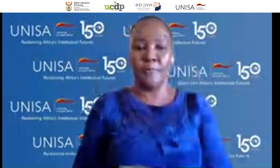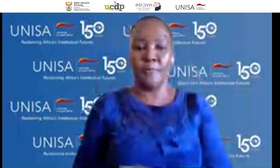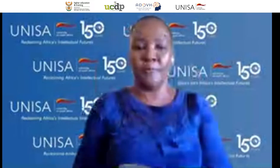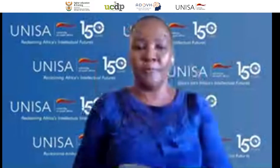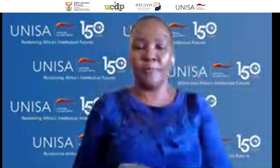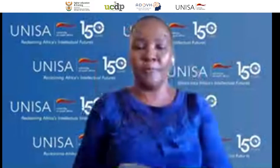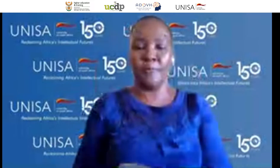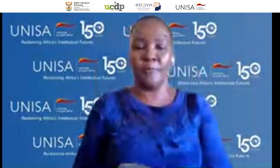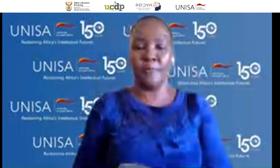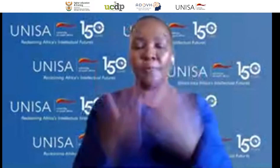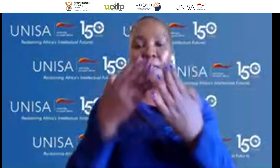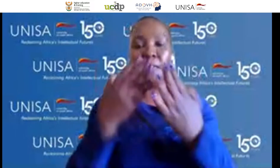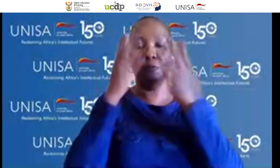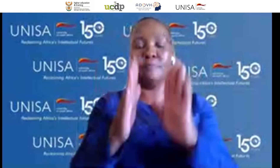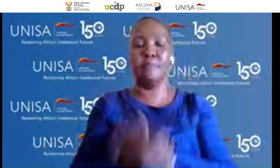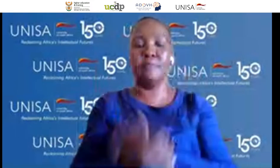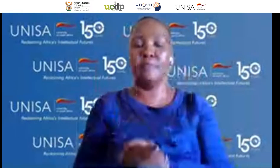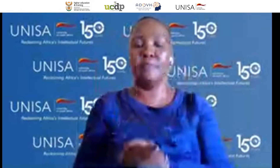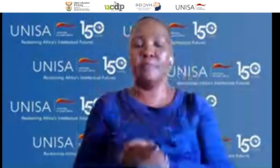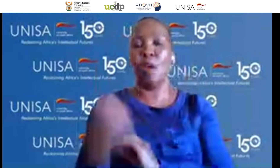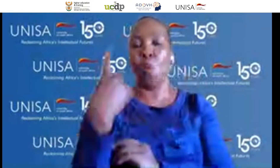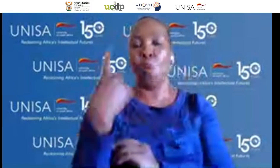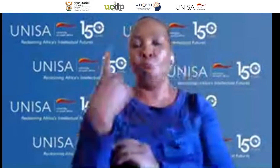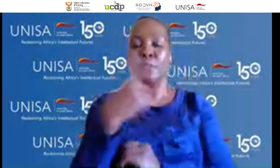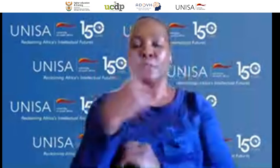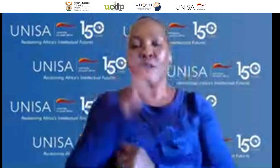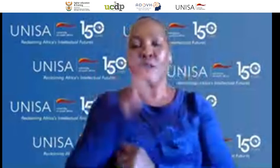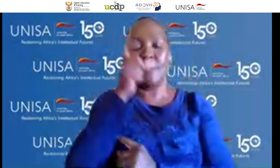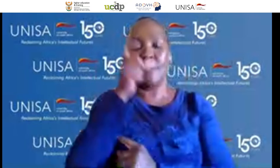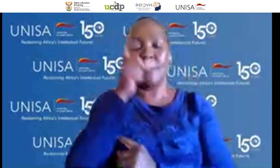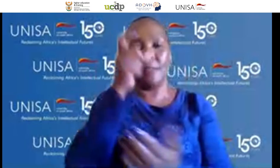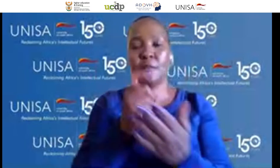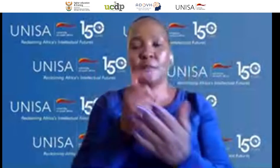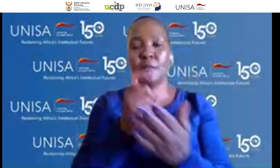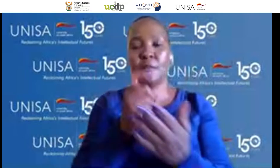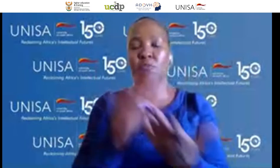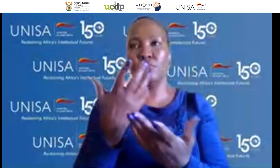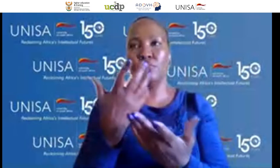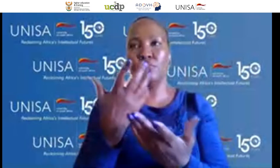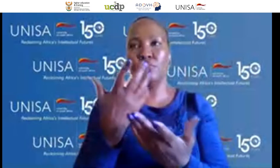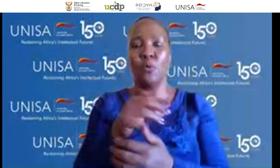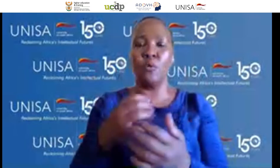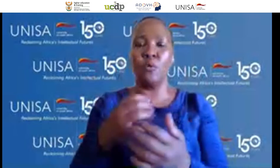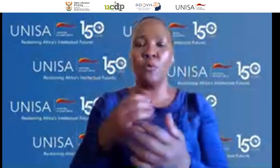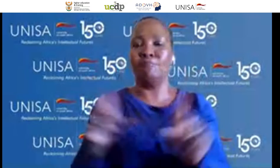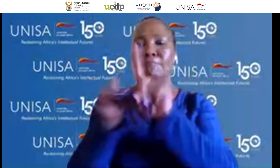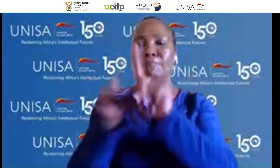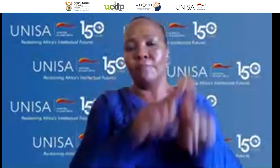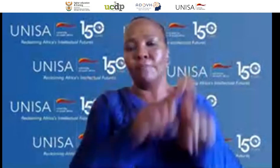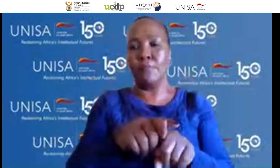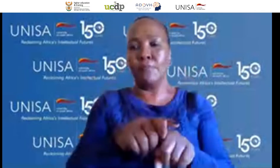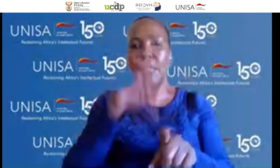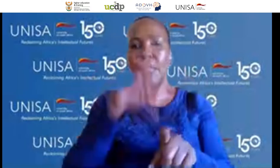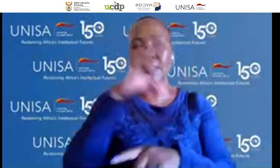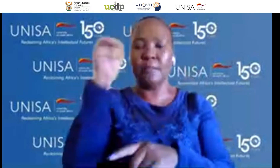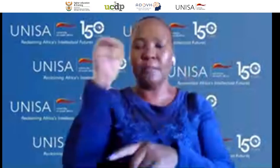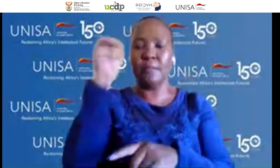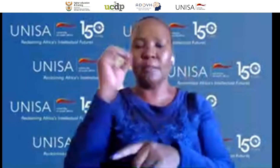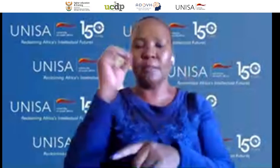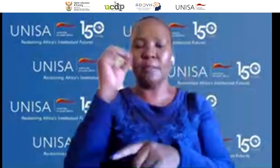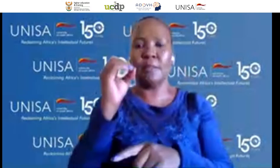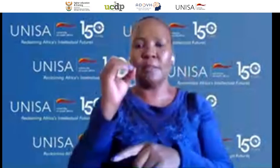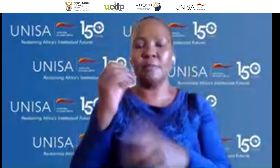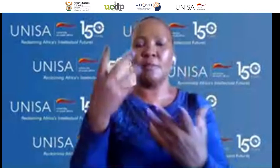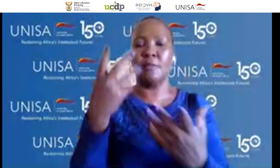students. One of the common concerns is load shedding or power failure